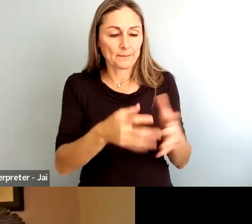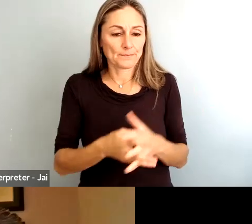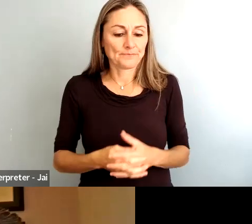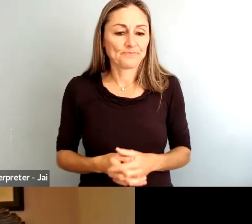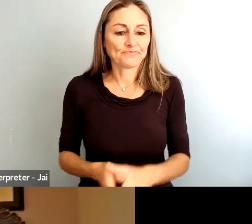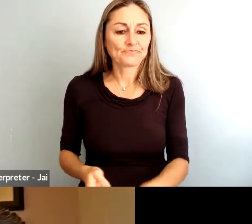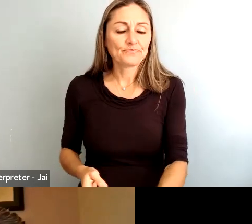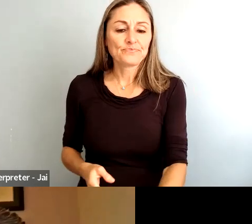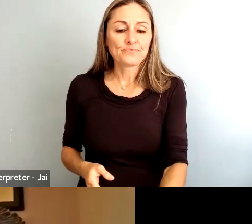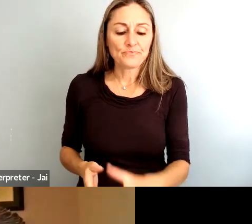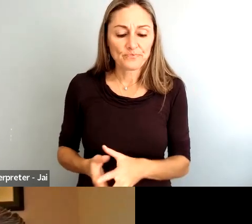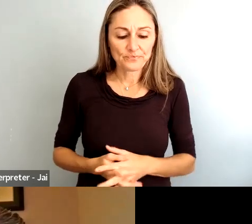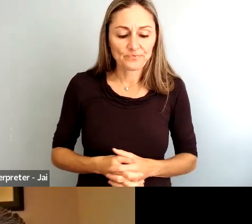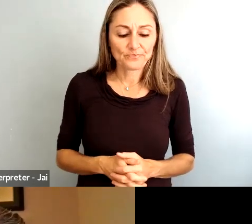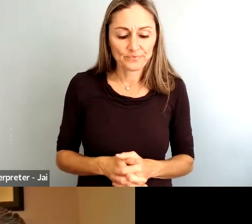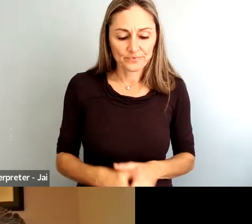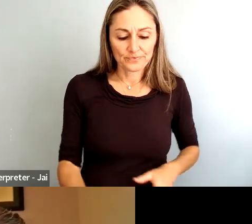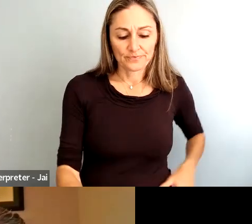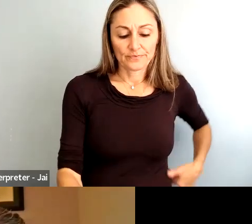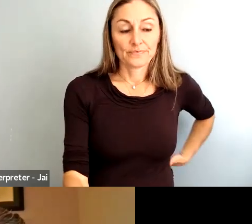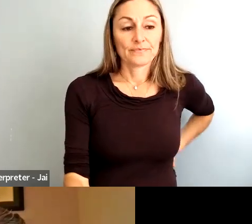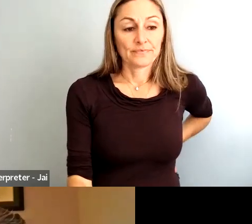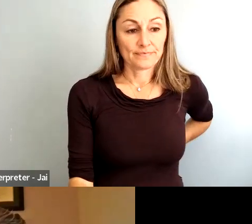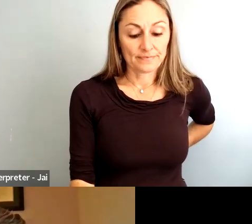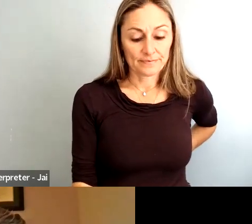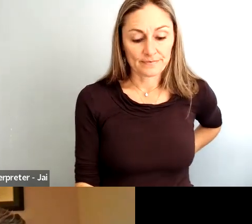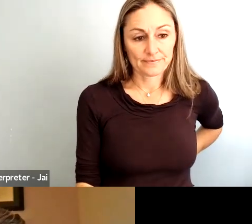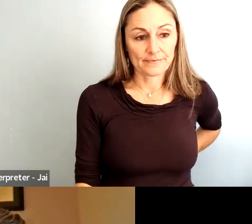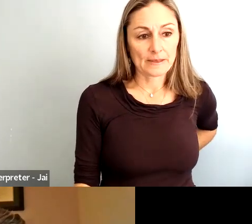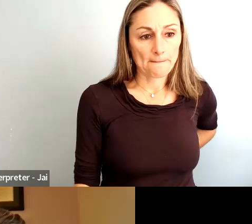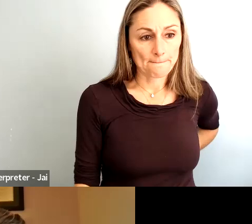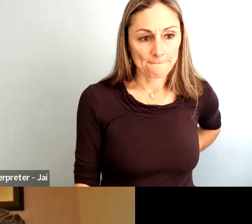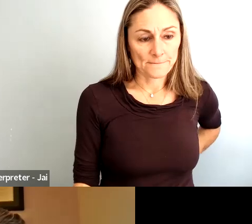And let me see if I've got another question.